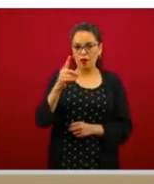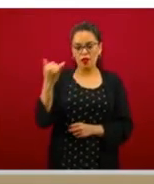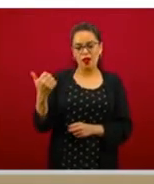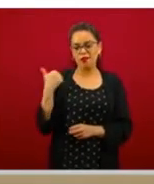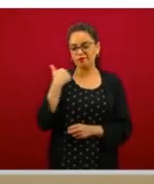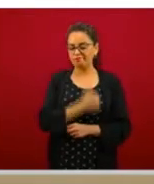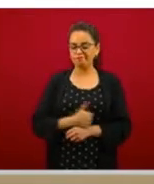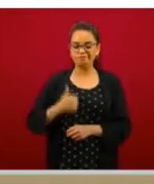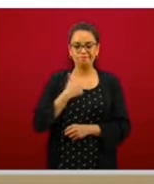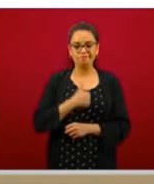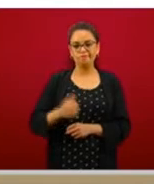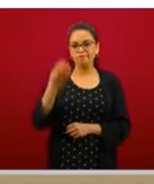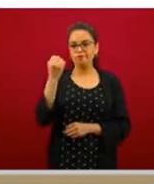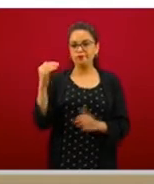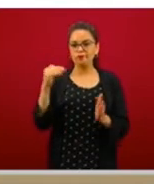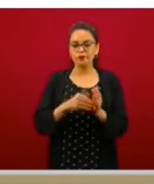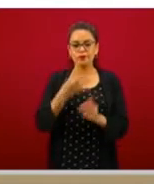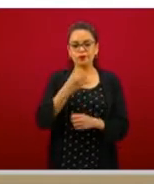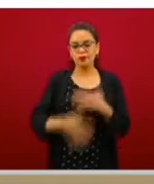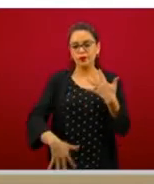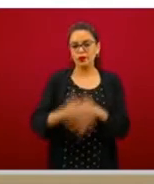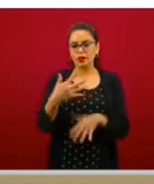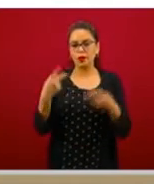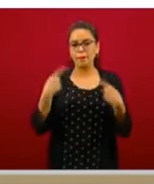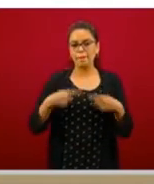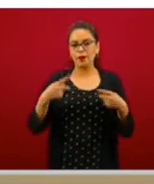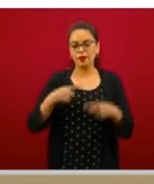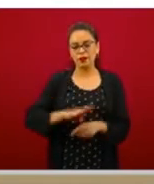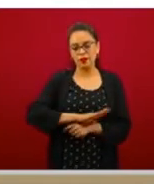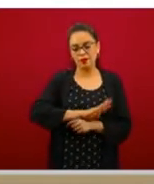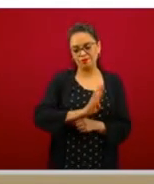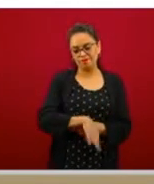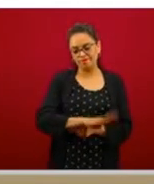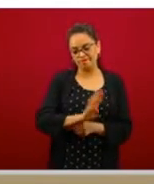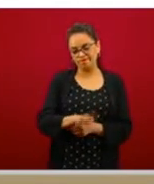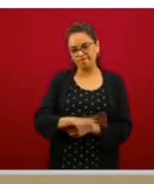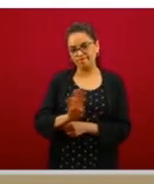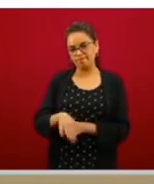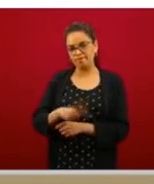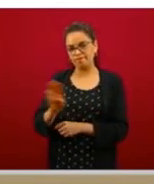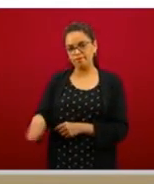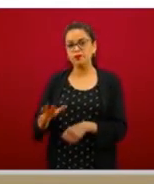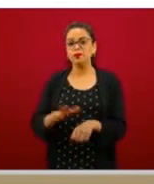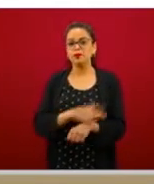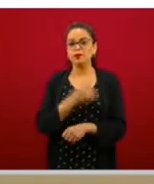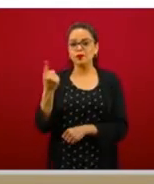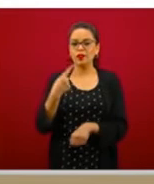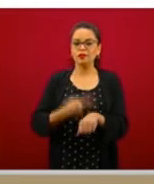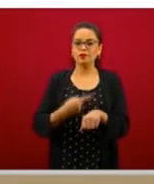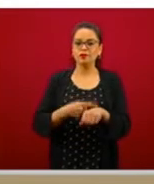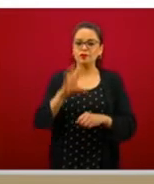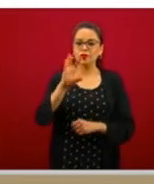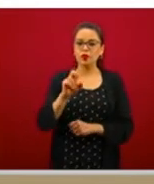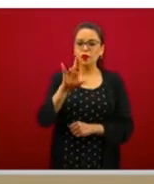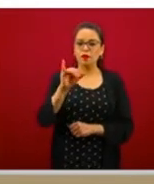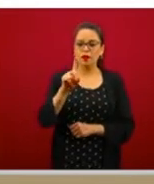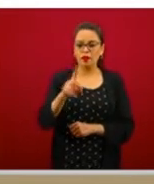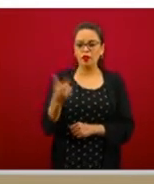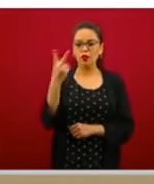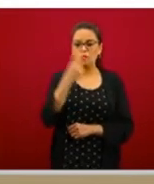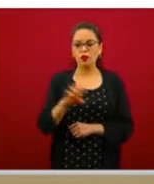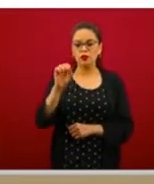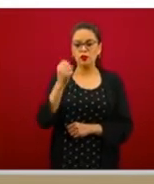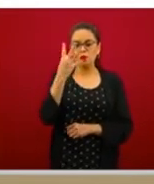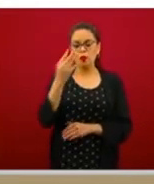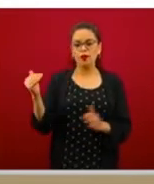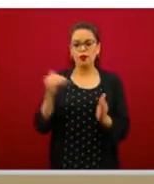In Mexico, 84,624 people have been confirmed with COVID and they have